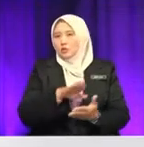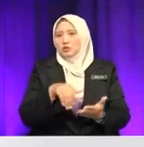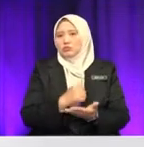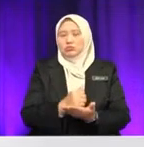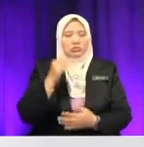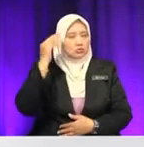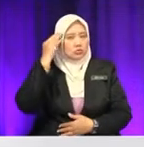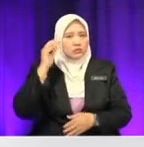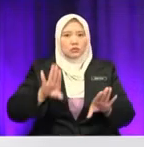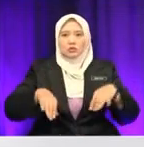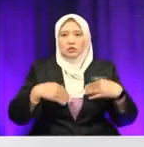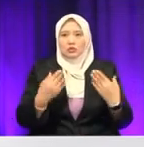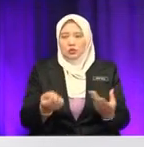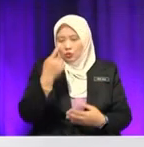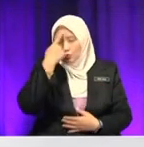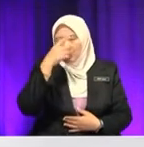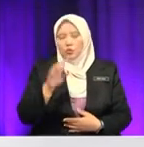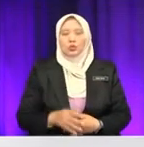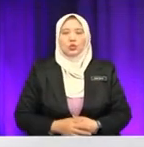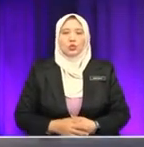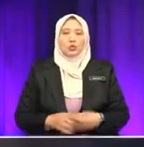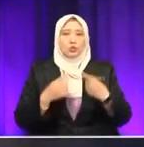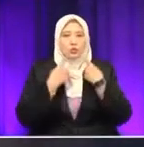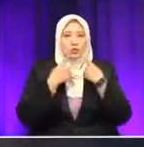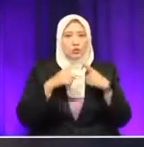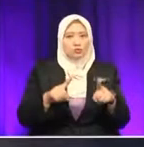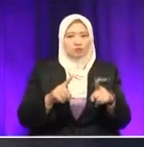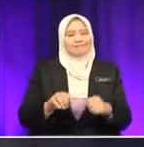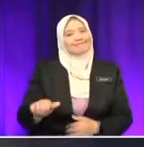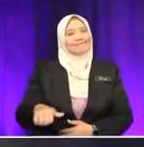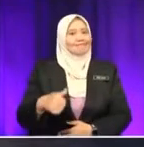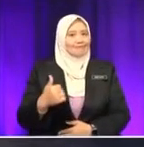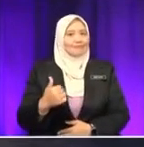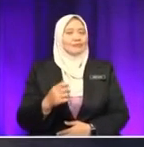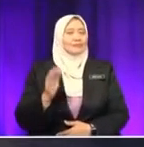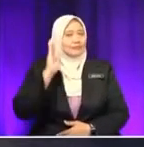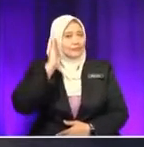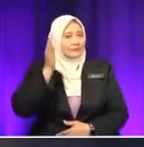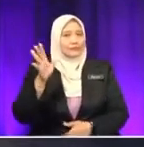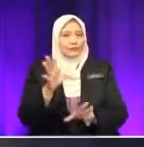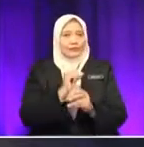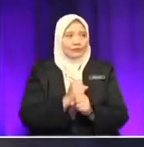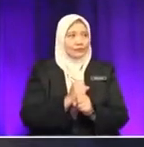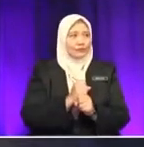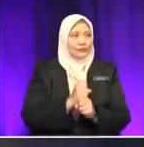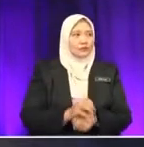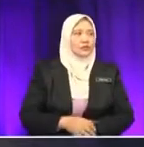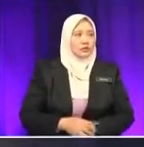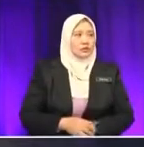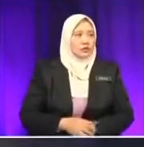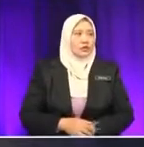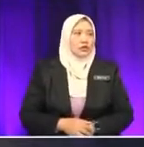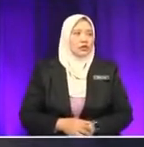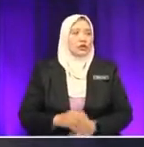me. So, Tivia, for the next part, we're going to focus on discussion, where we are going to swap our